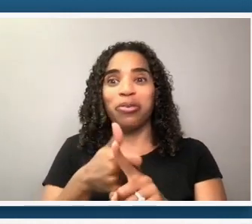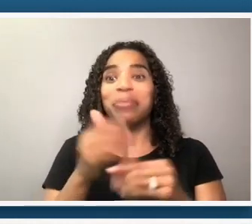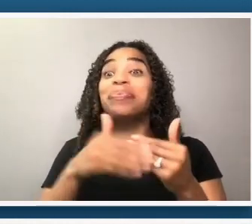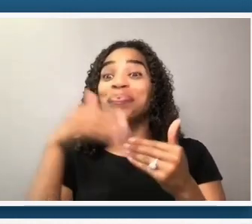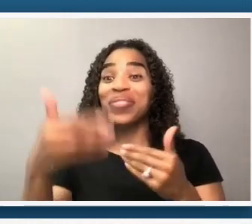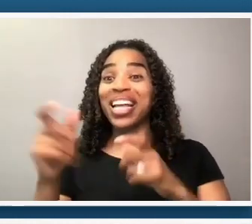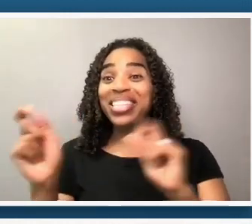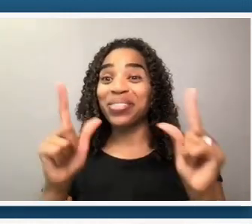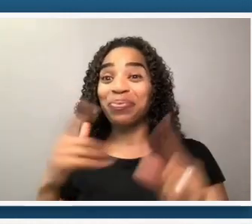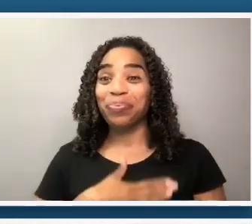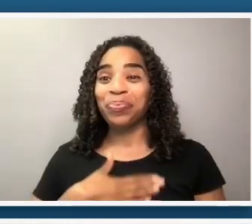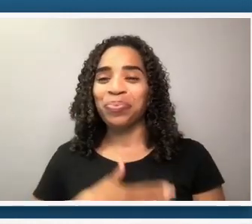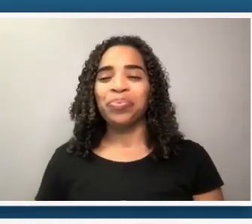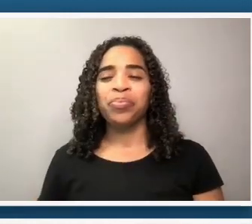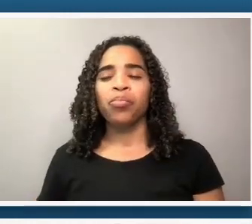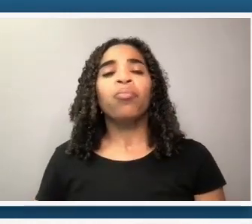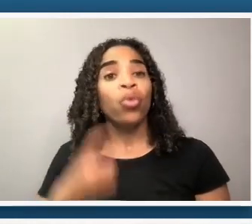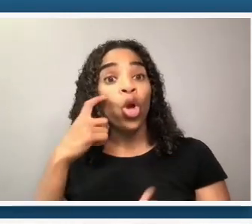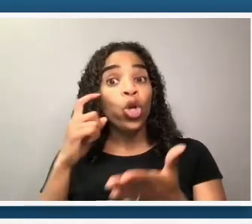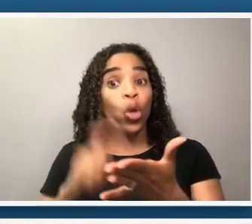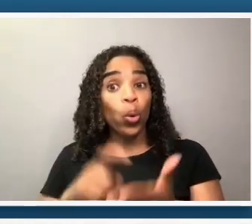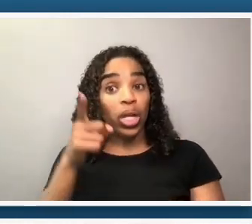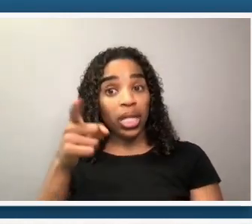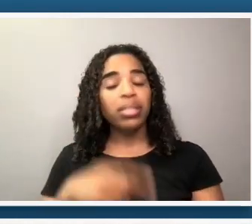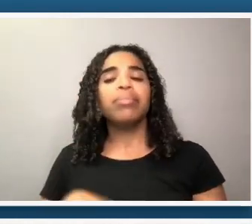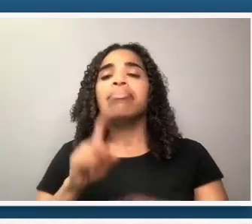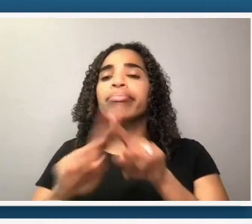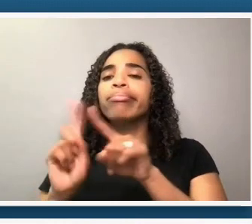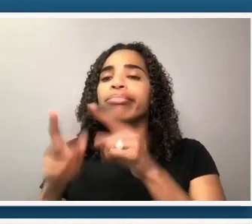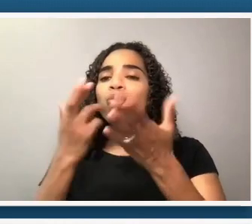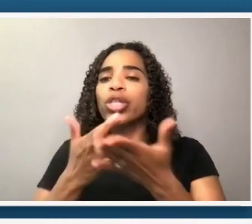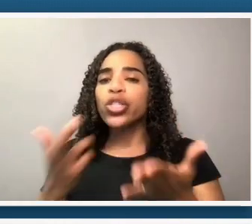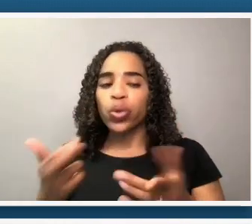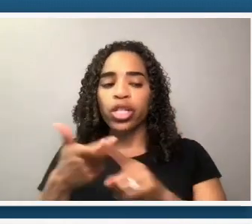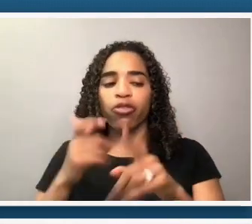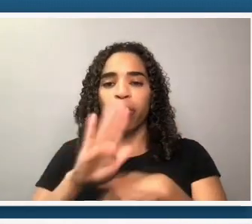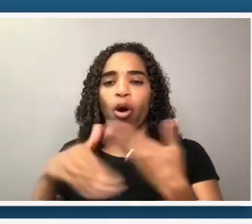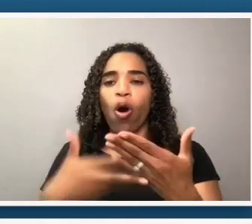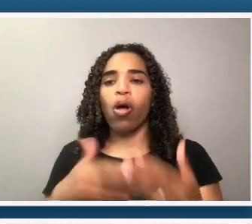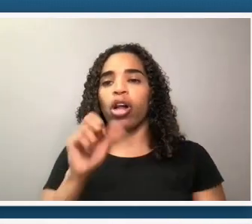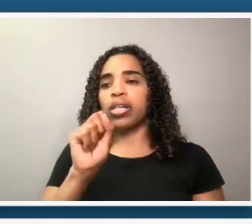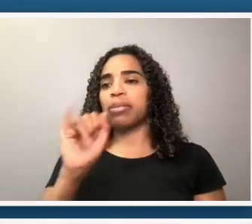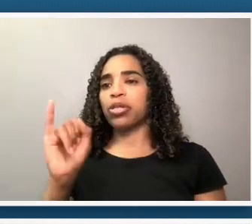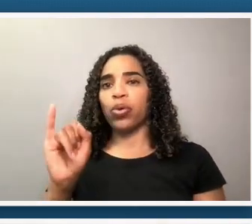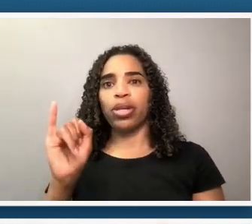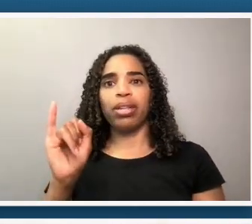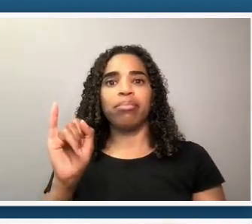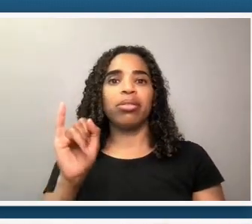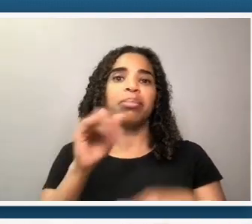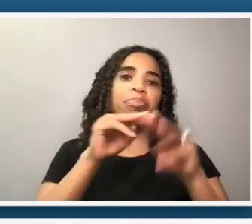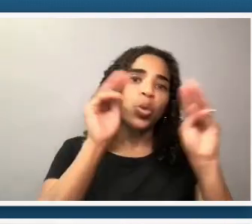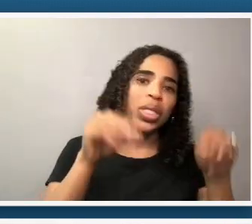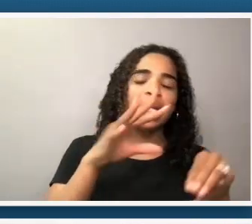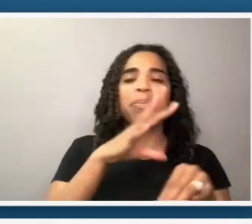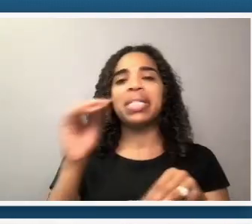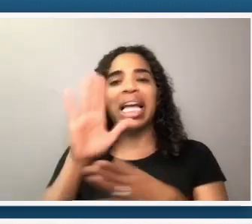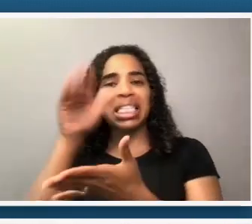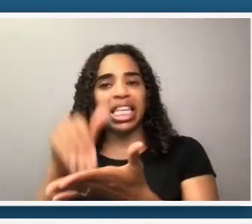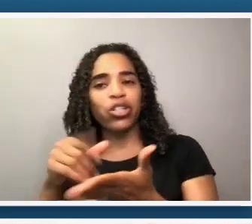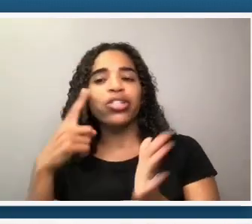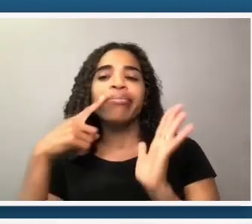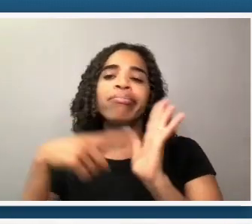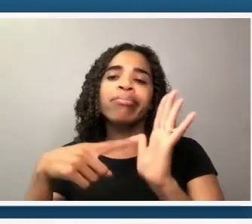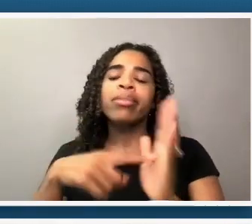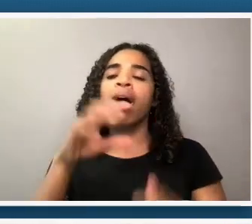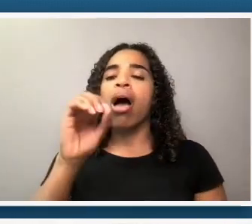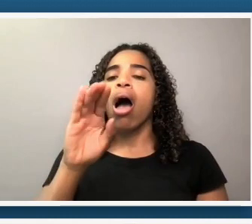slide. So on the Learning Lab, you can discover resources from all the Smithsonian's museums and centers. These include things like objects,